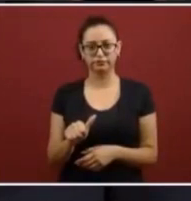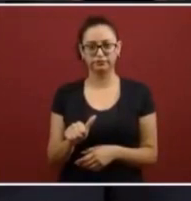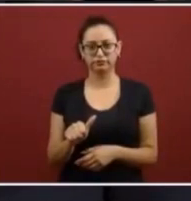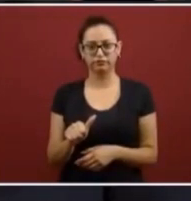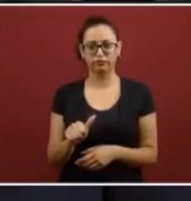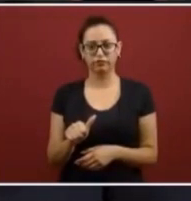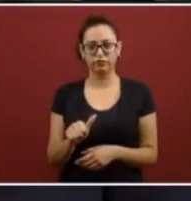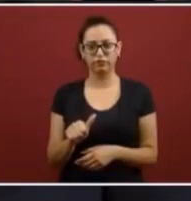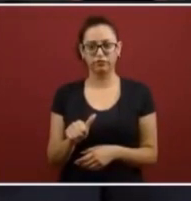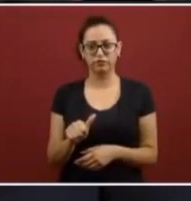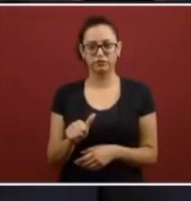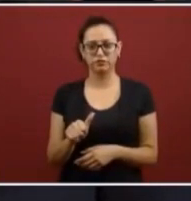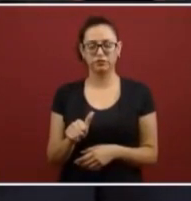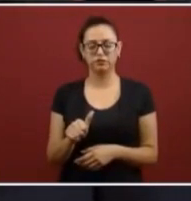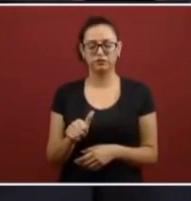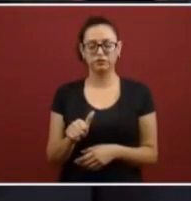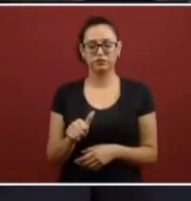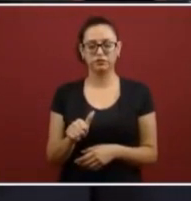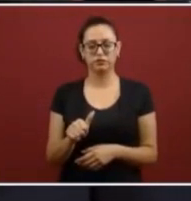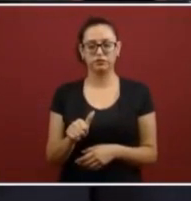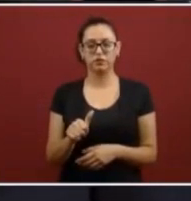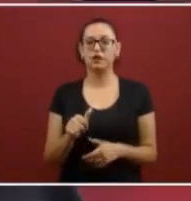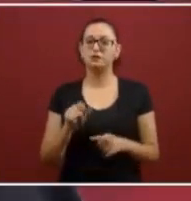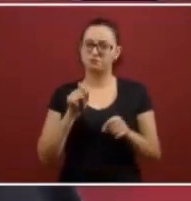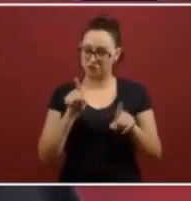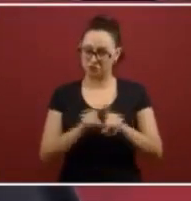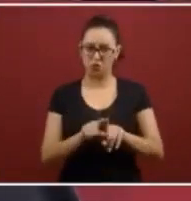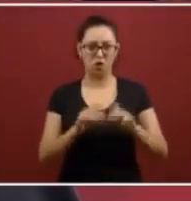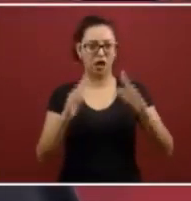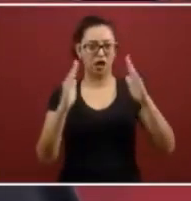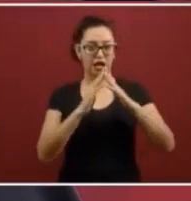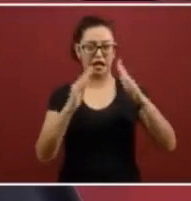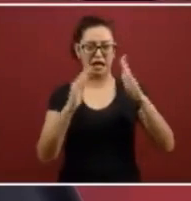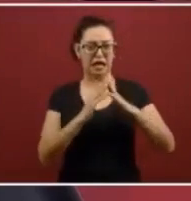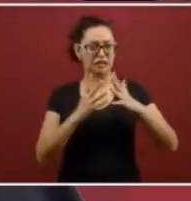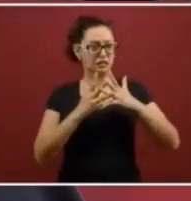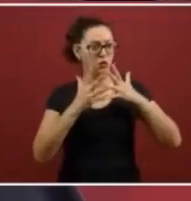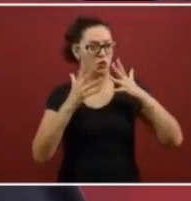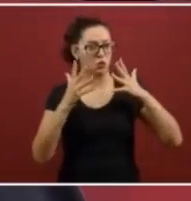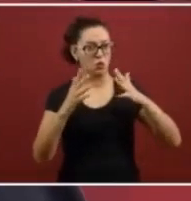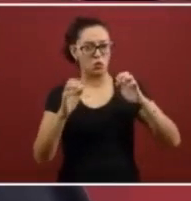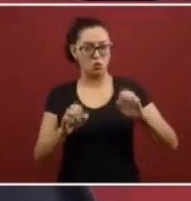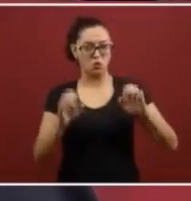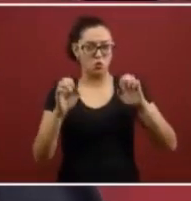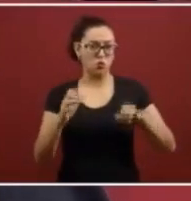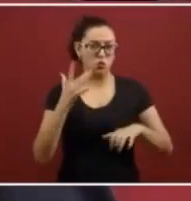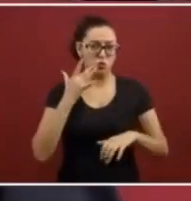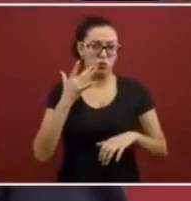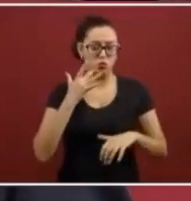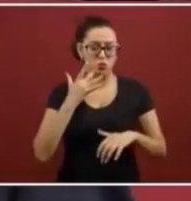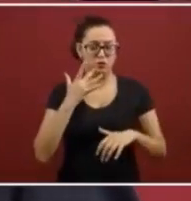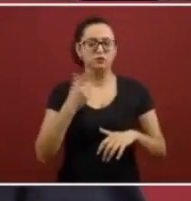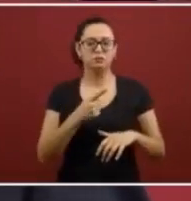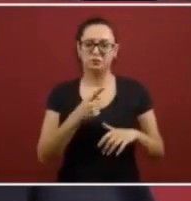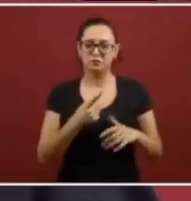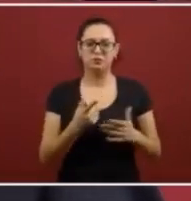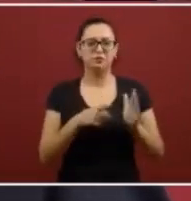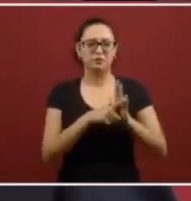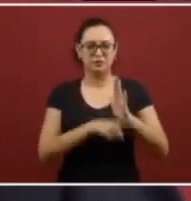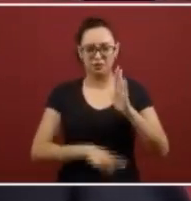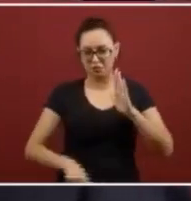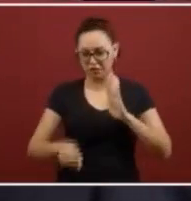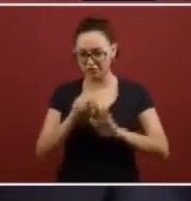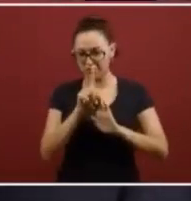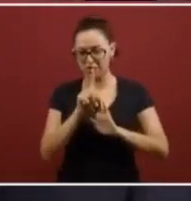van a subastar and then residencias que they se will tienen, be auctioning casas, residences,